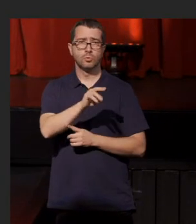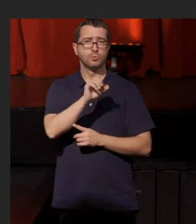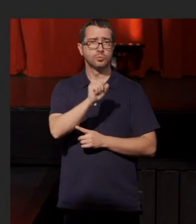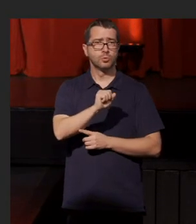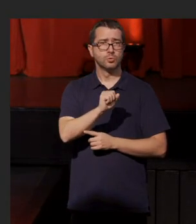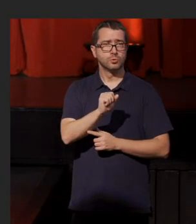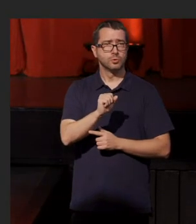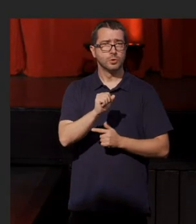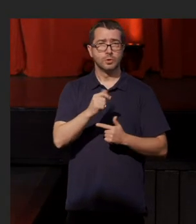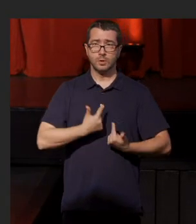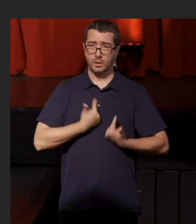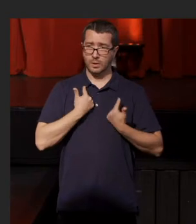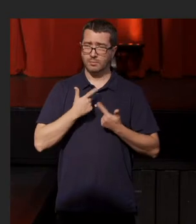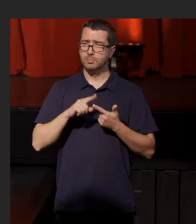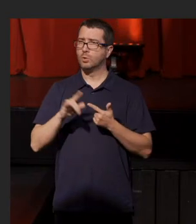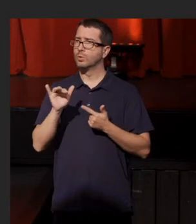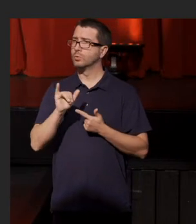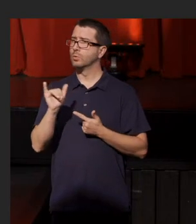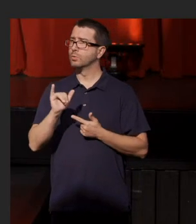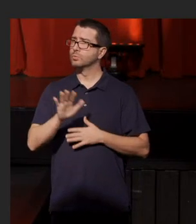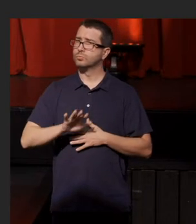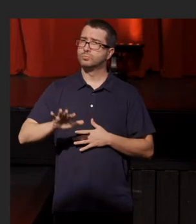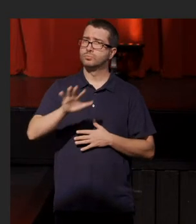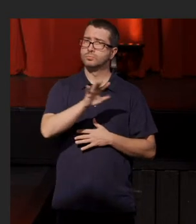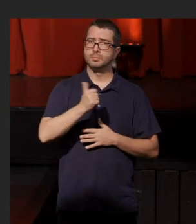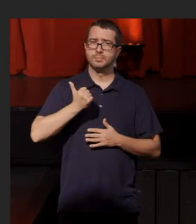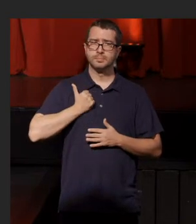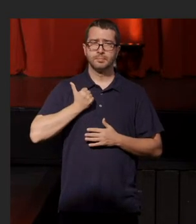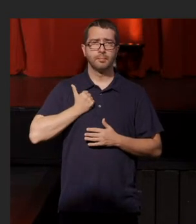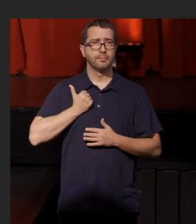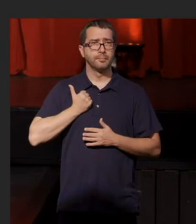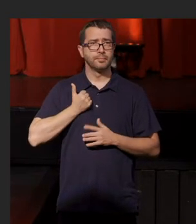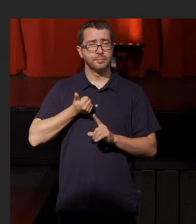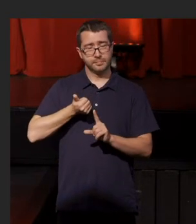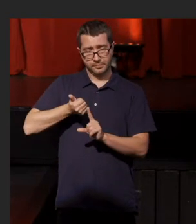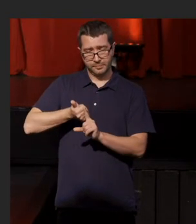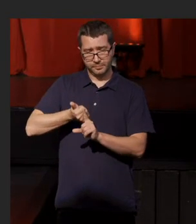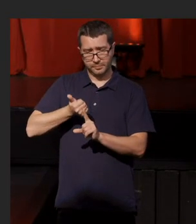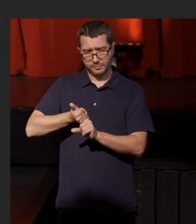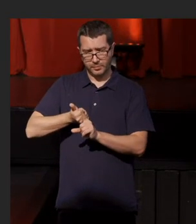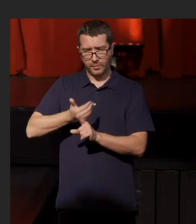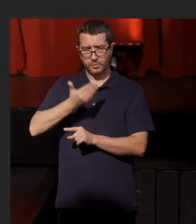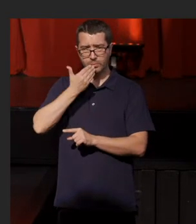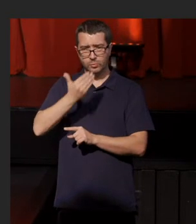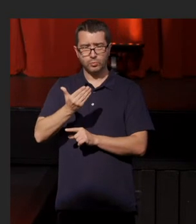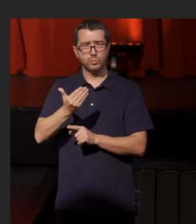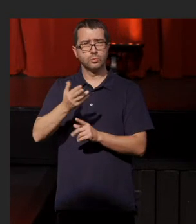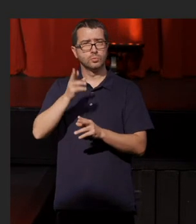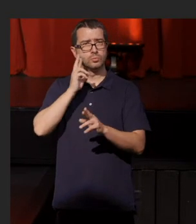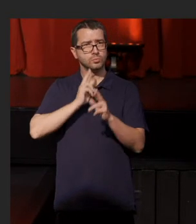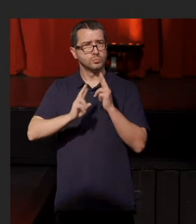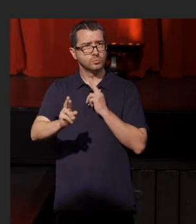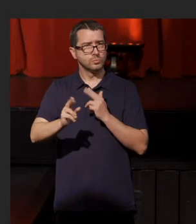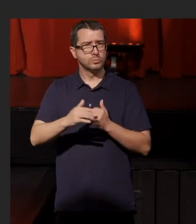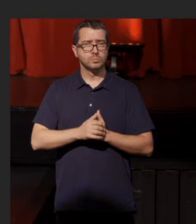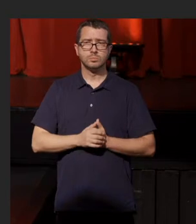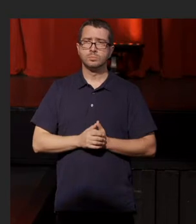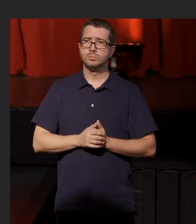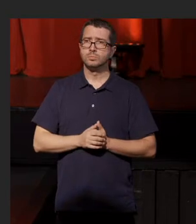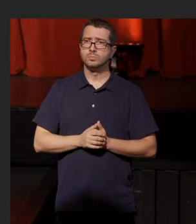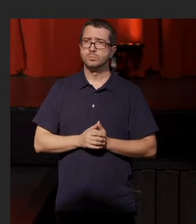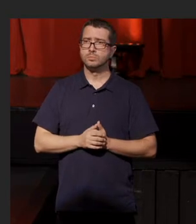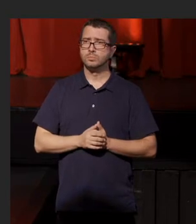Canadian life. Mr. Stanfield was a person of integrity, a person